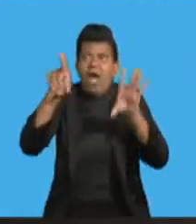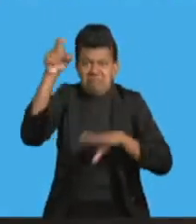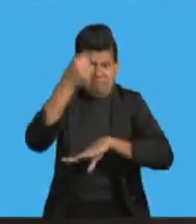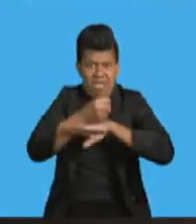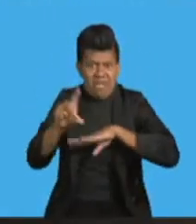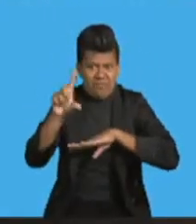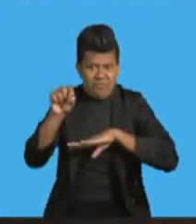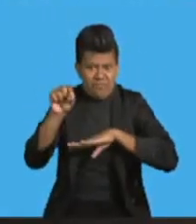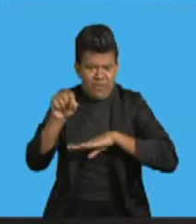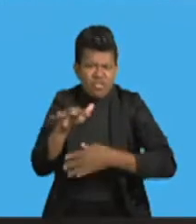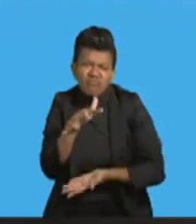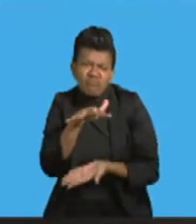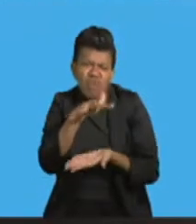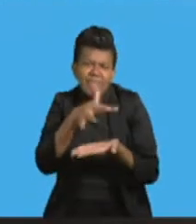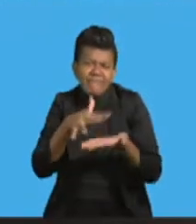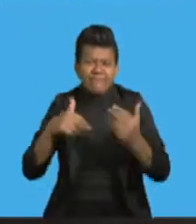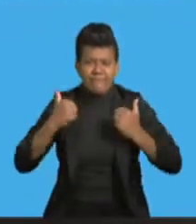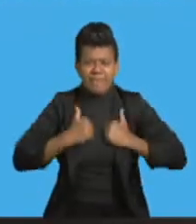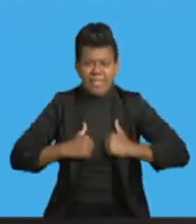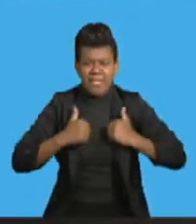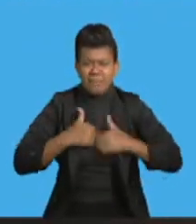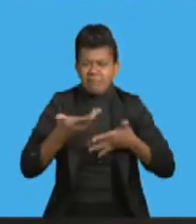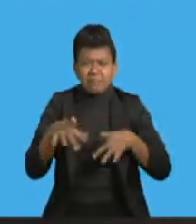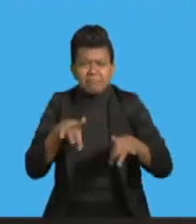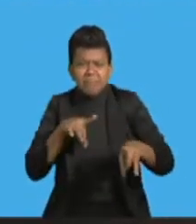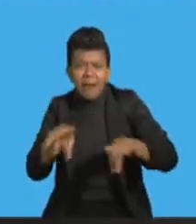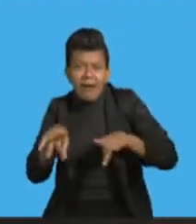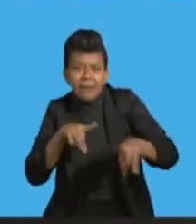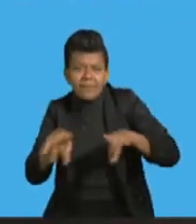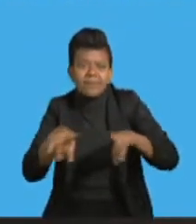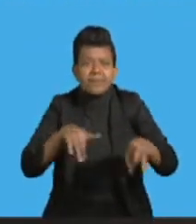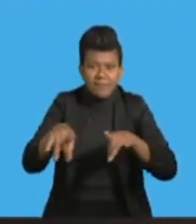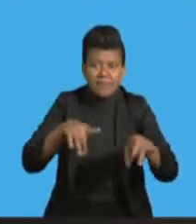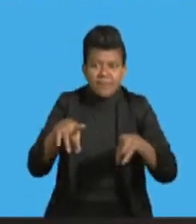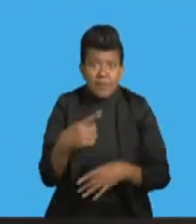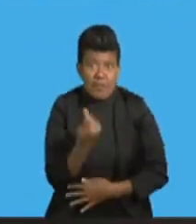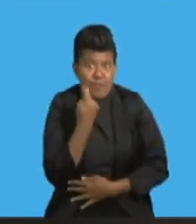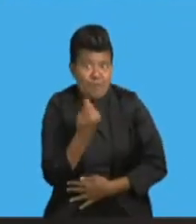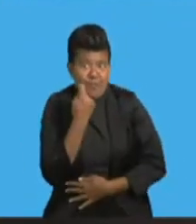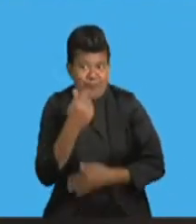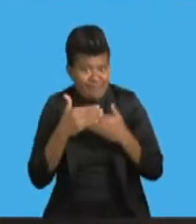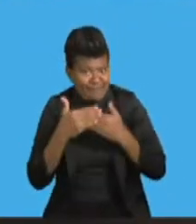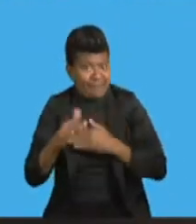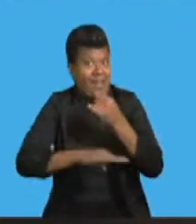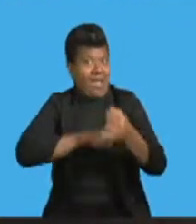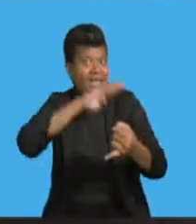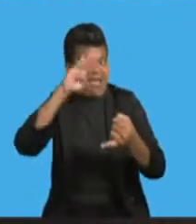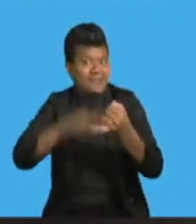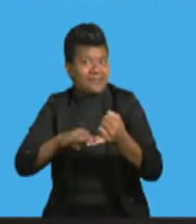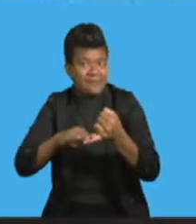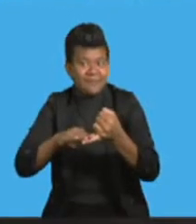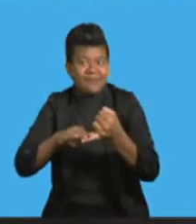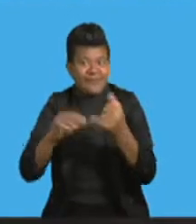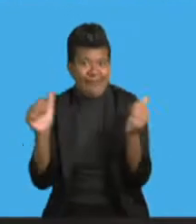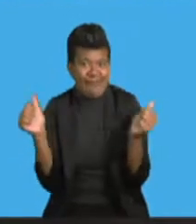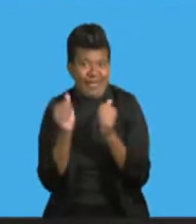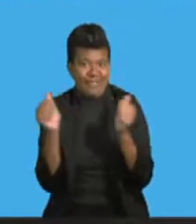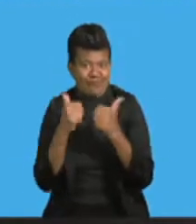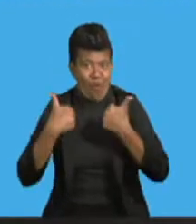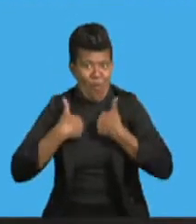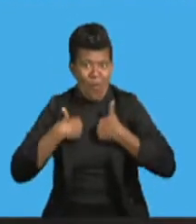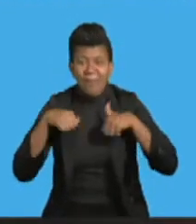plan. It will be finalized shortly, Honourable Speaker, but that didn't stop us as a ministry to